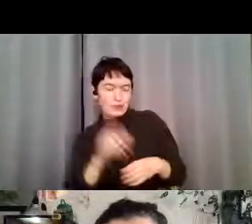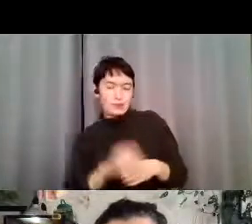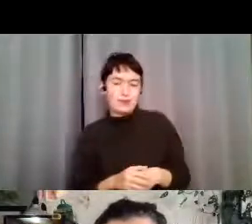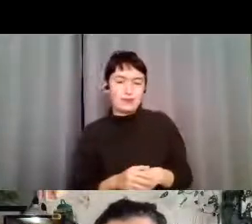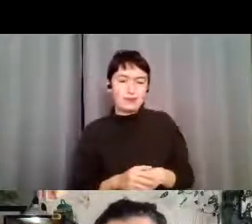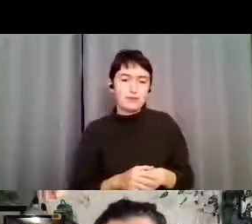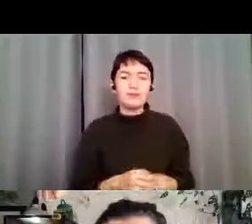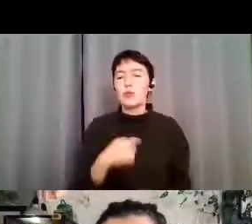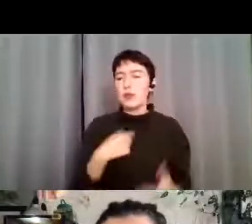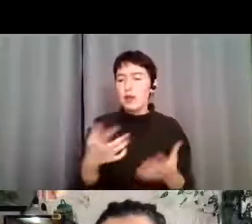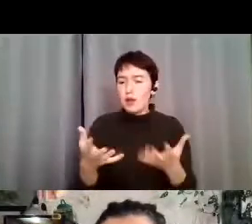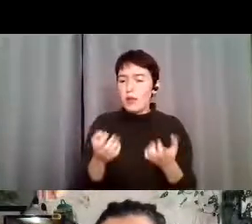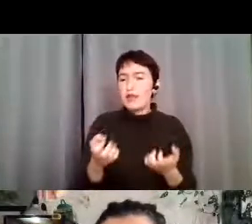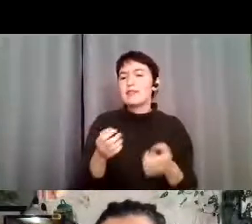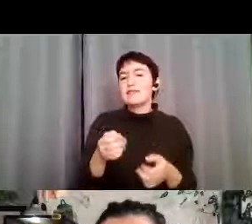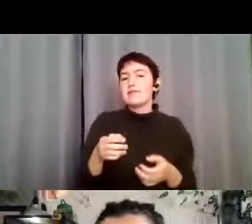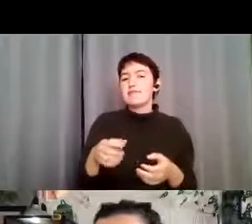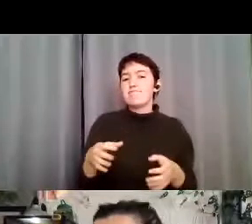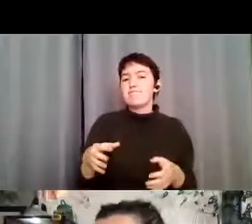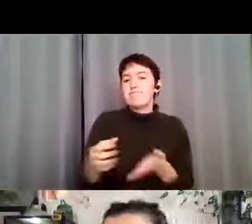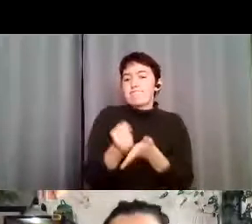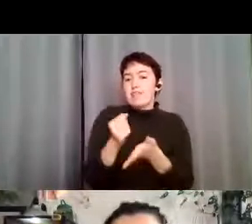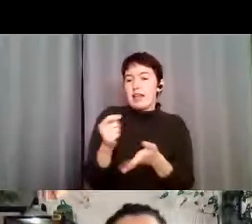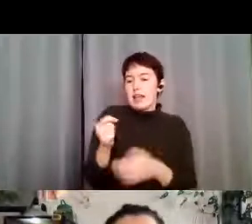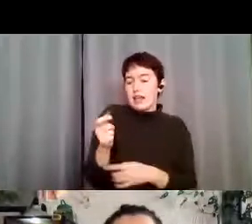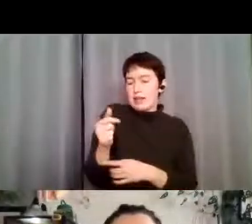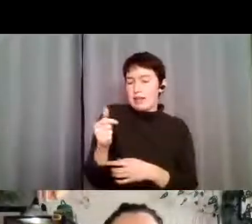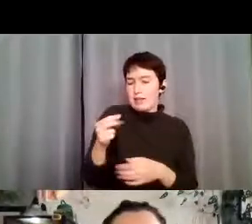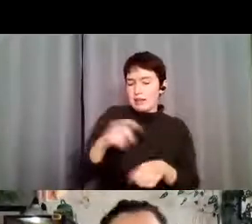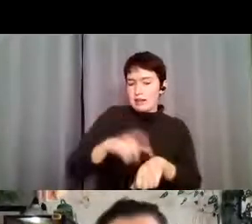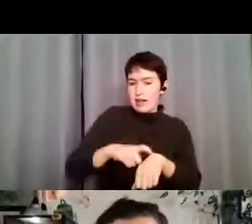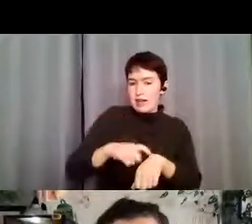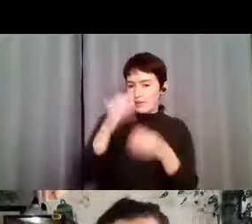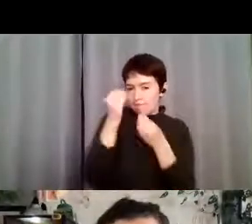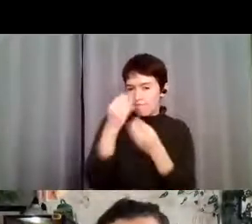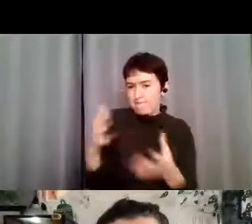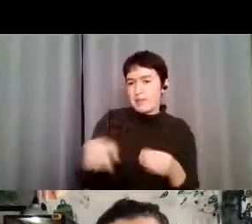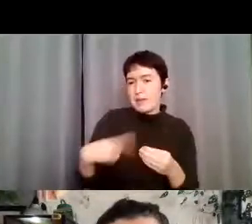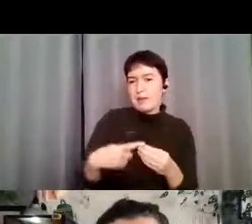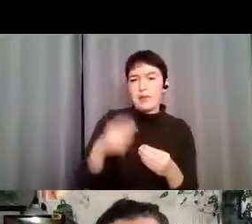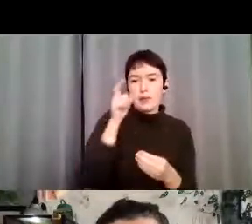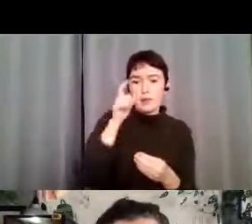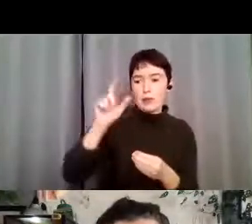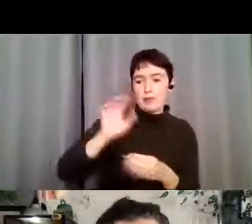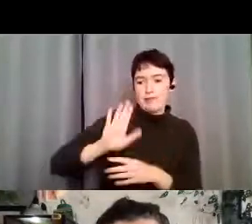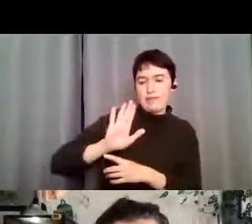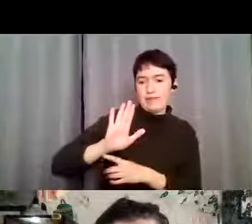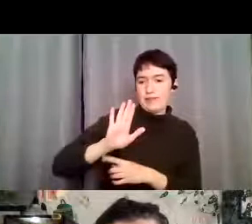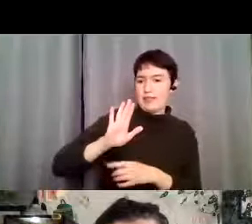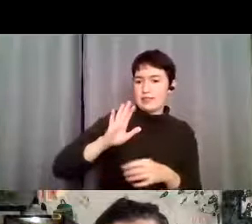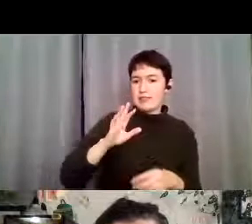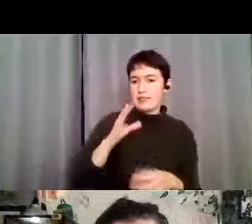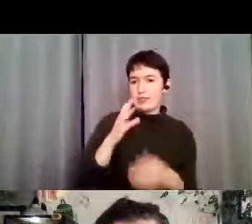time to tell you a little bit of what we know about the moon's story. And so let's spend a few slides imagining the moon's